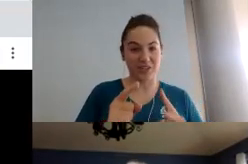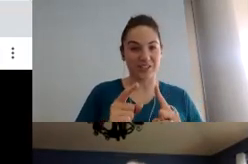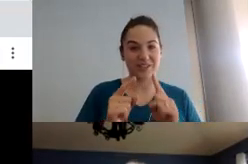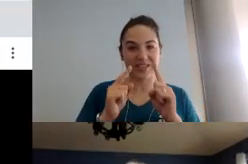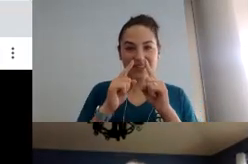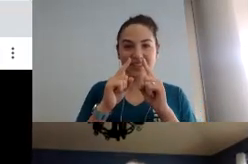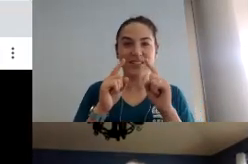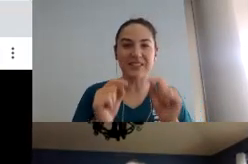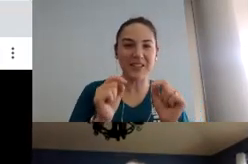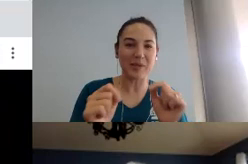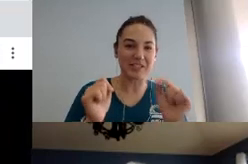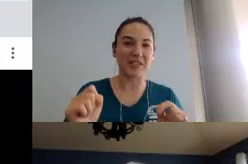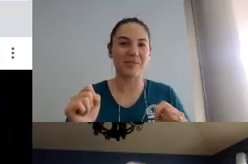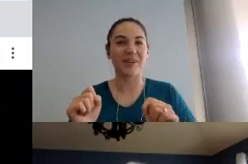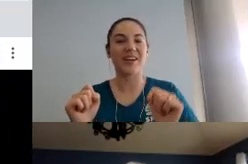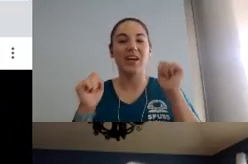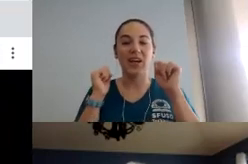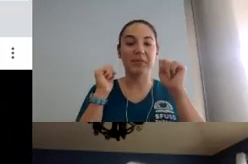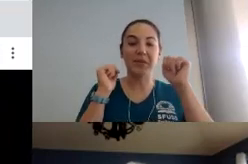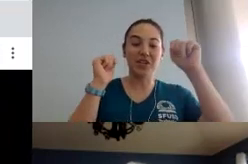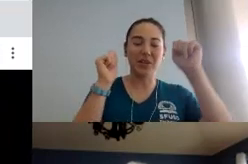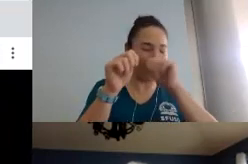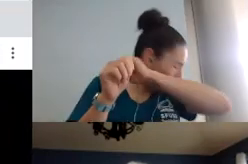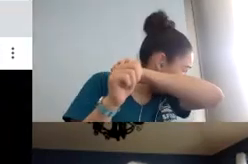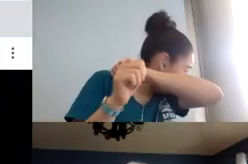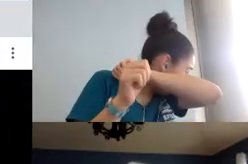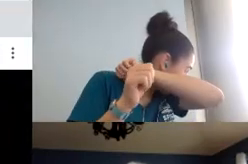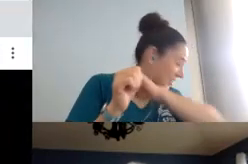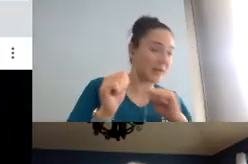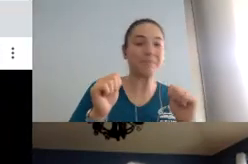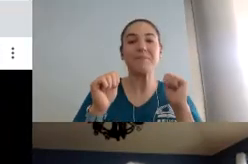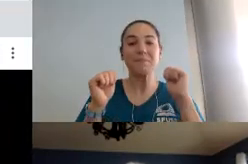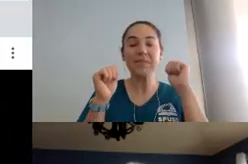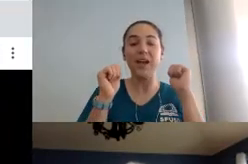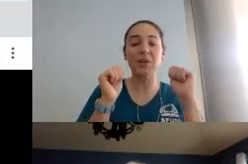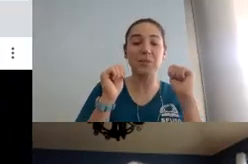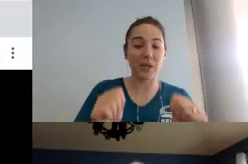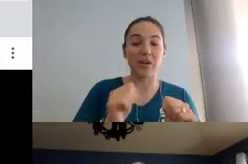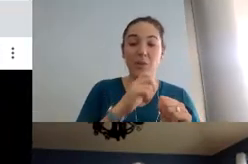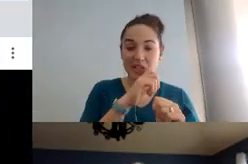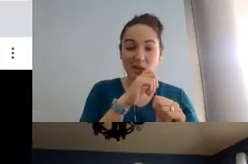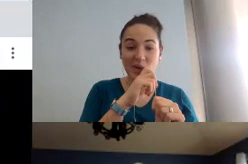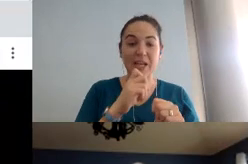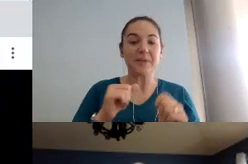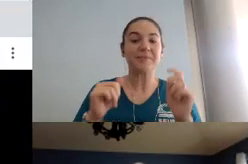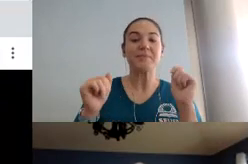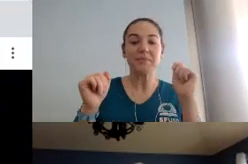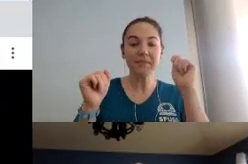2 questions. This is a little bit different than before. I want you, excuse me. I want you to pick one